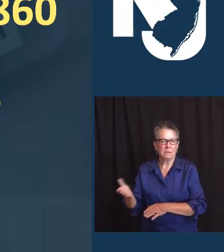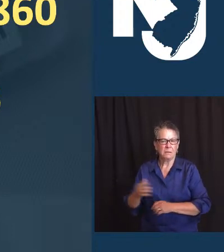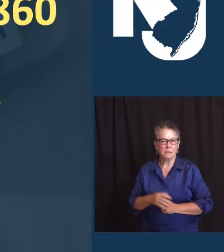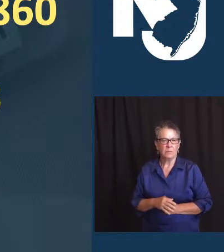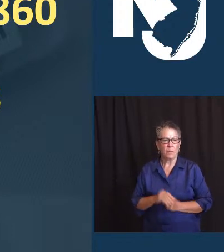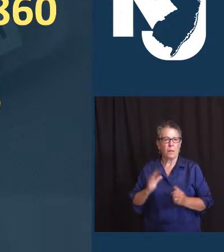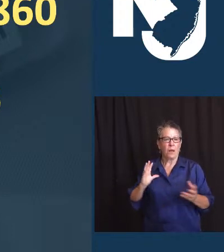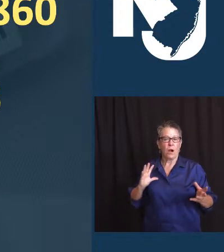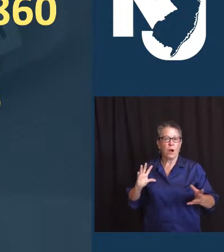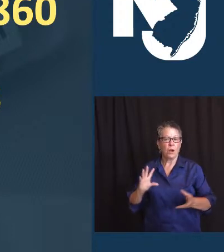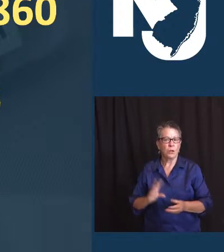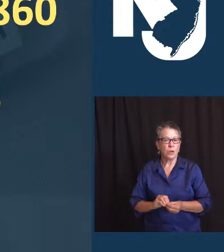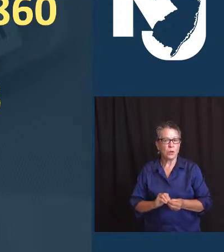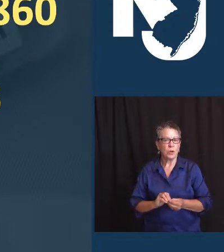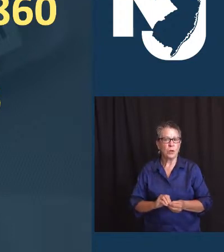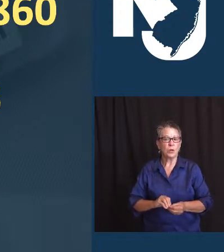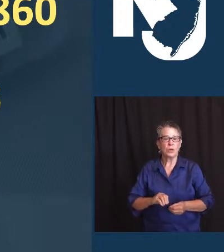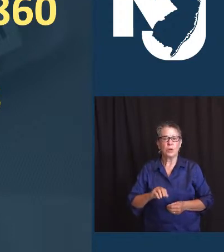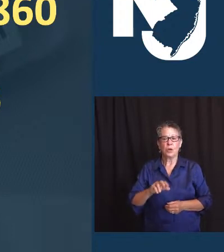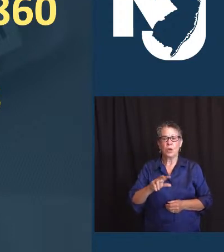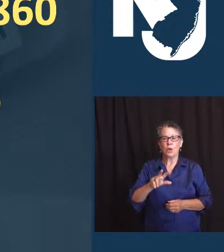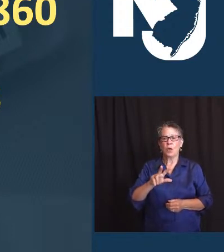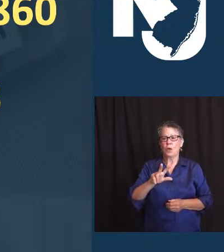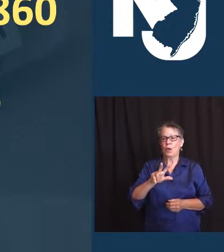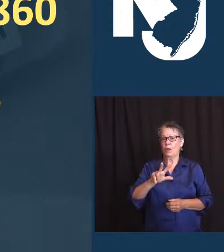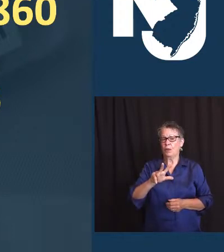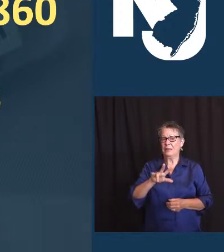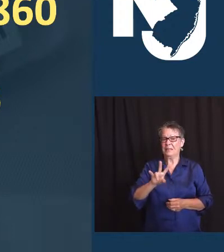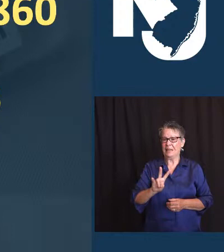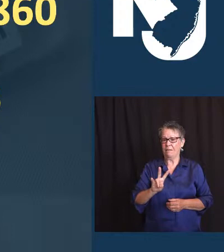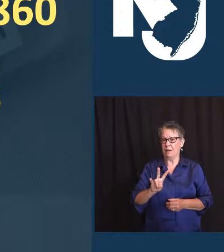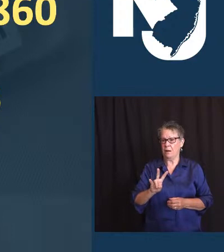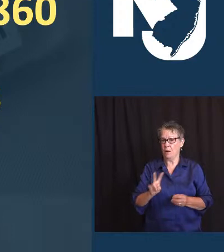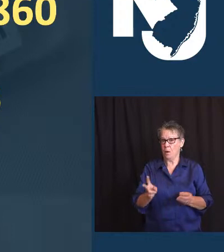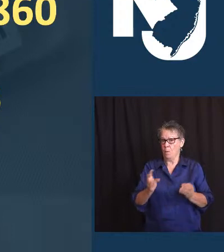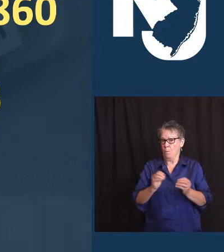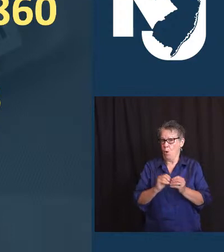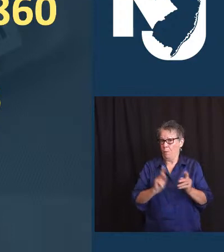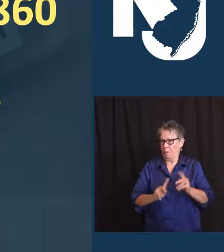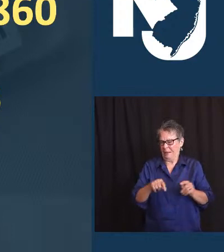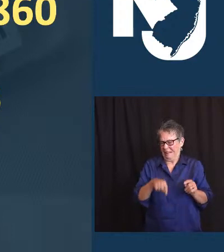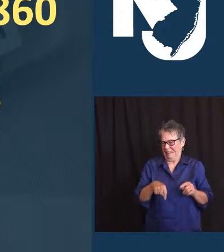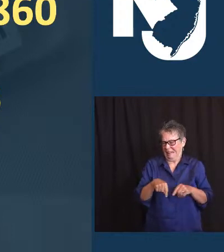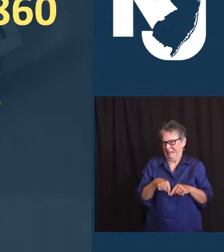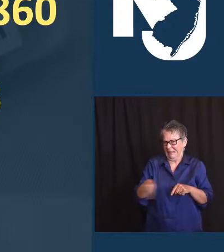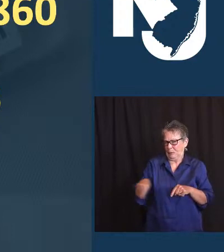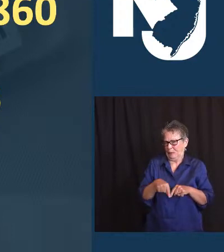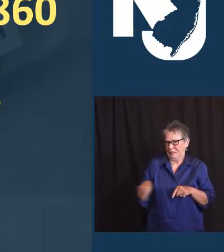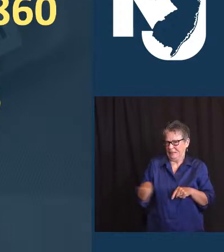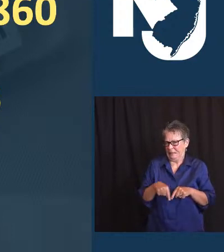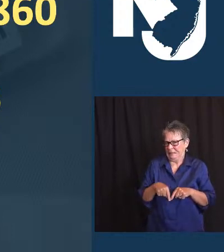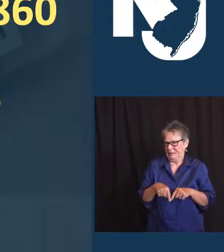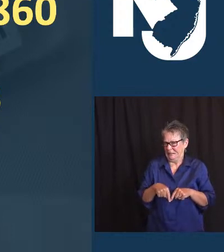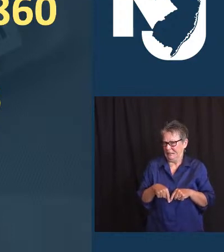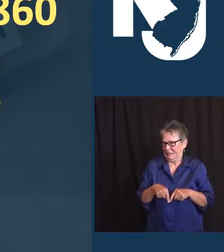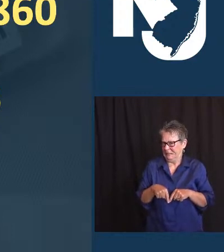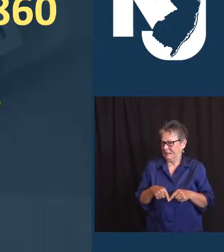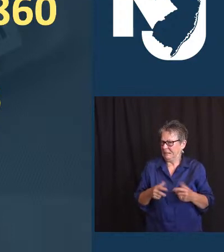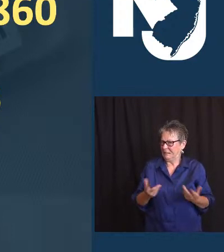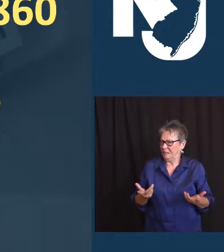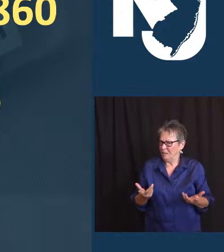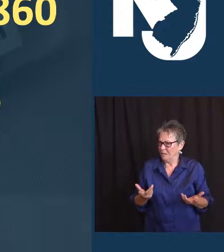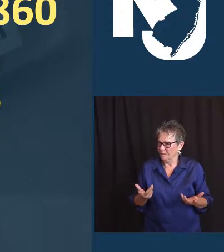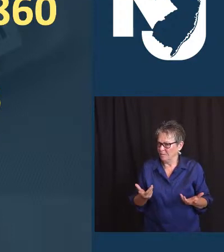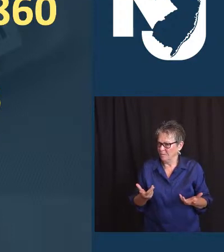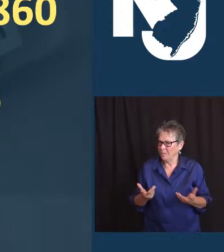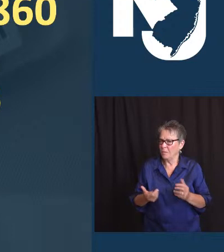37 more New Jerseyans. And from what we are seeing in terms of the effectiveness of the vaccines, the majority of the